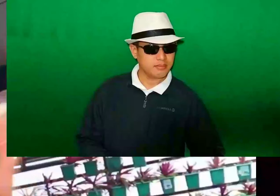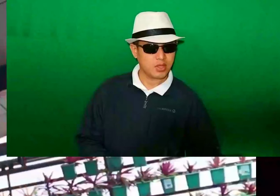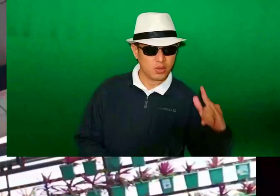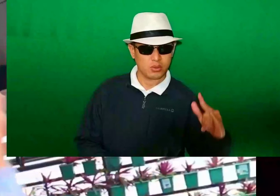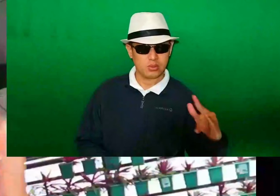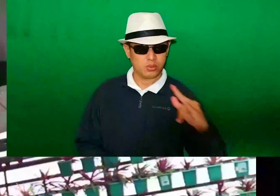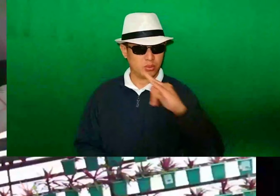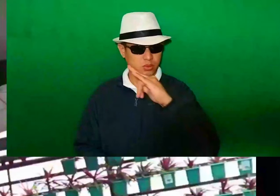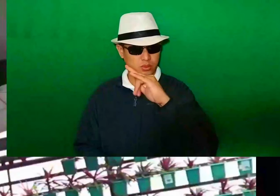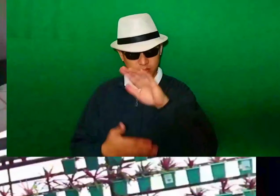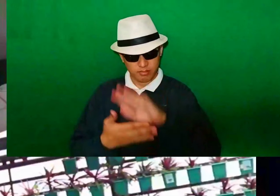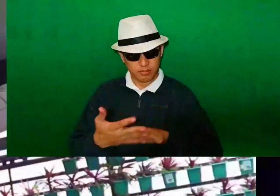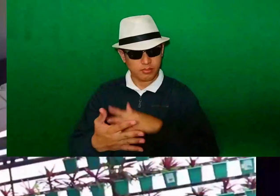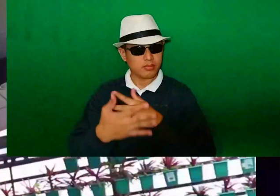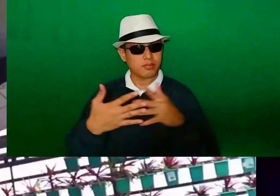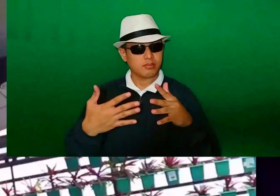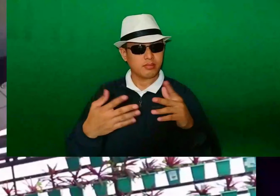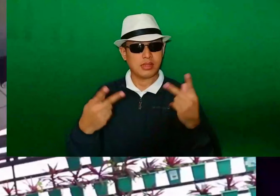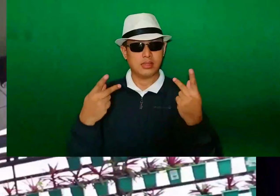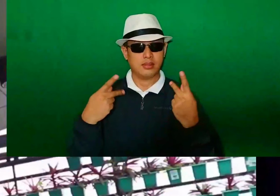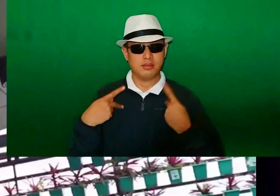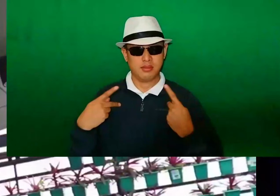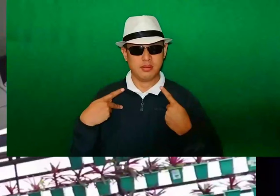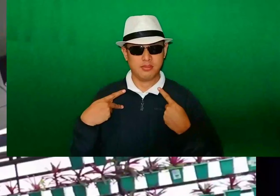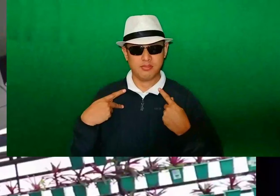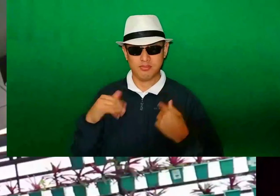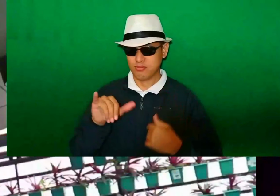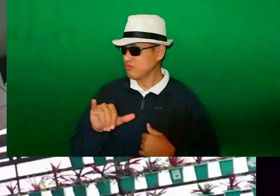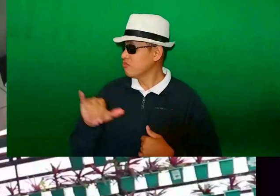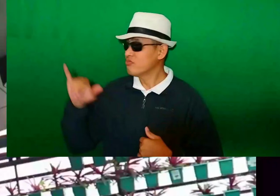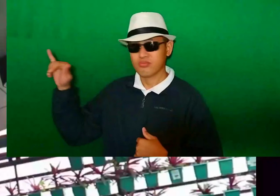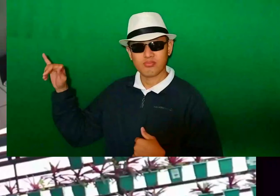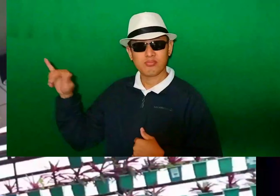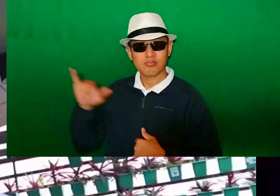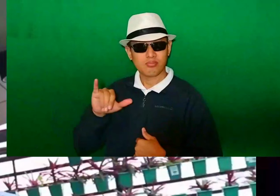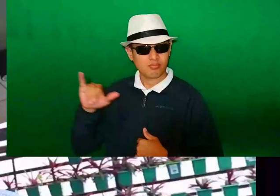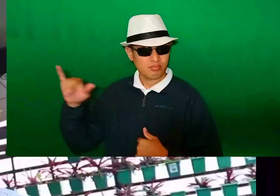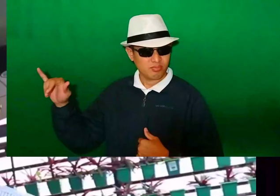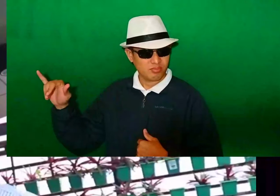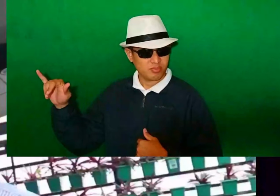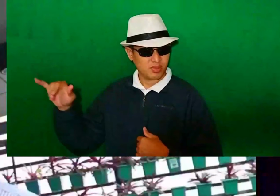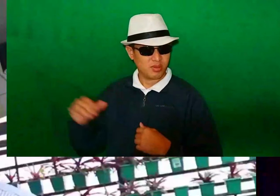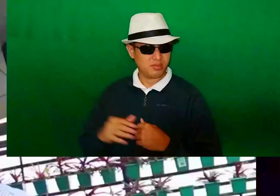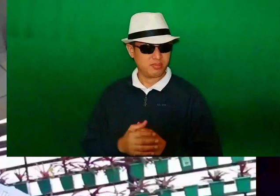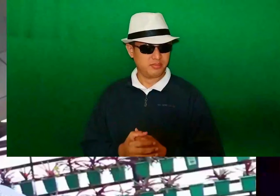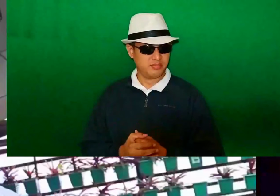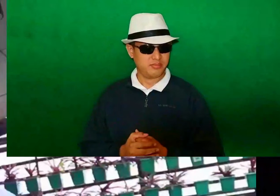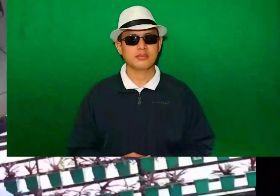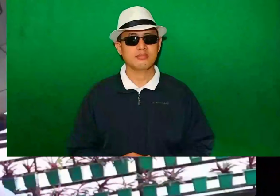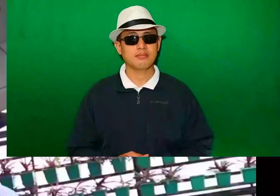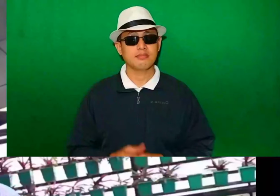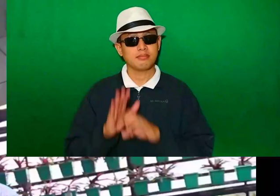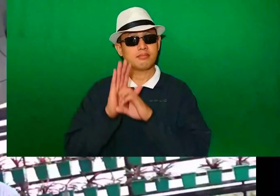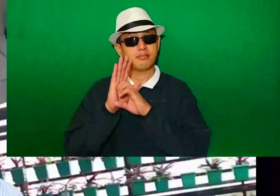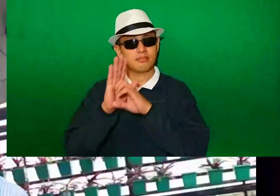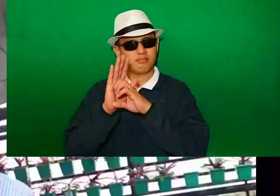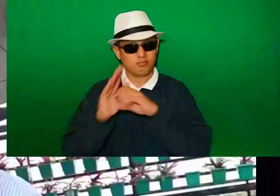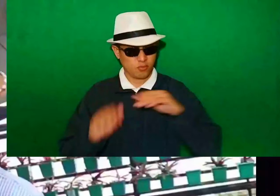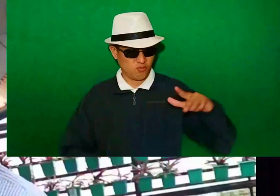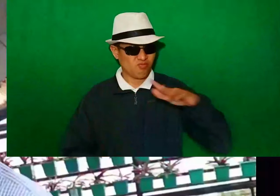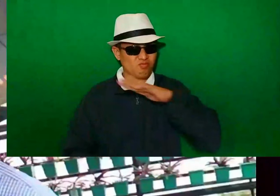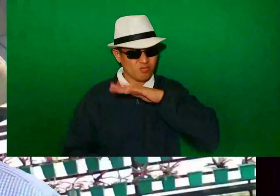landing. Generally, when they get tired going in circles around the lights for about 30 minutes, they'll get weak and will eventually